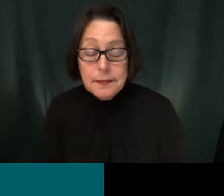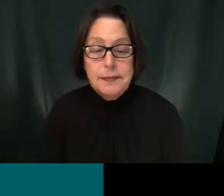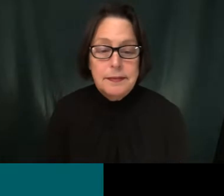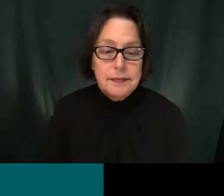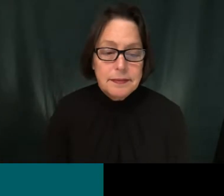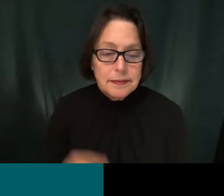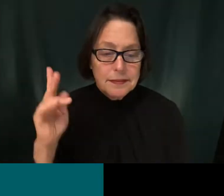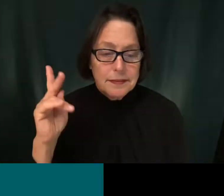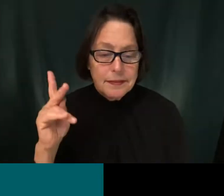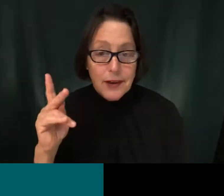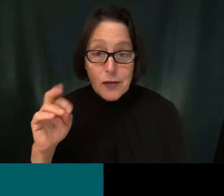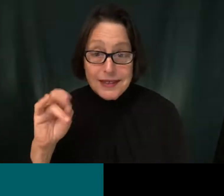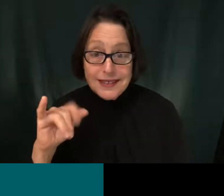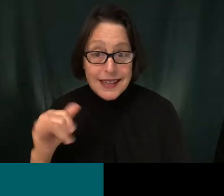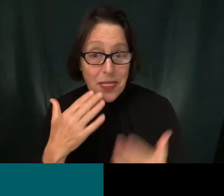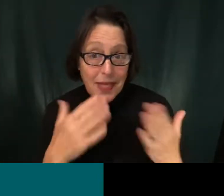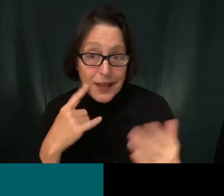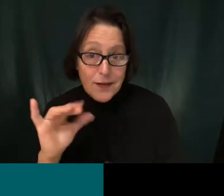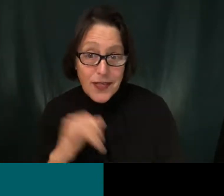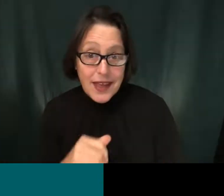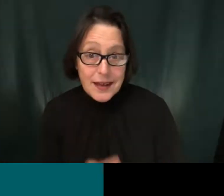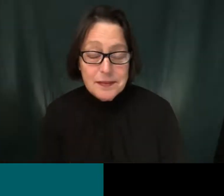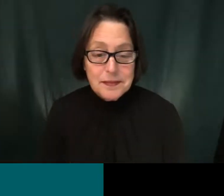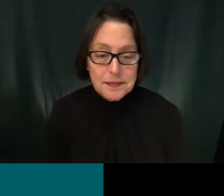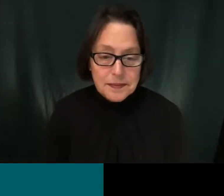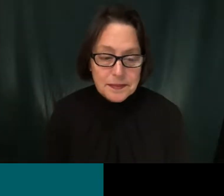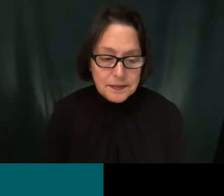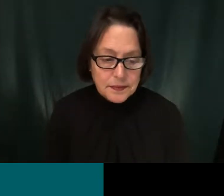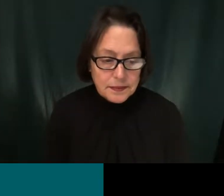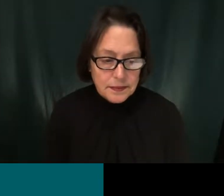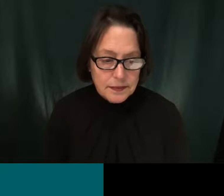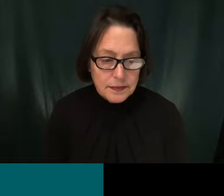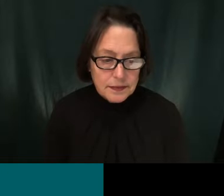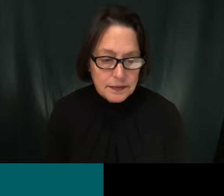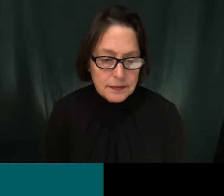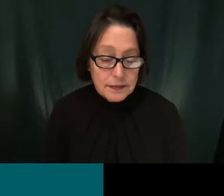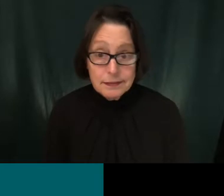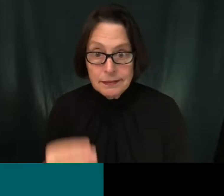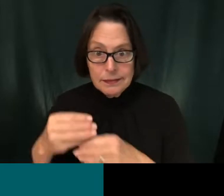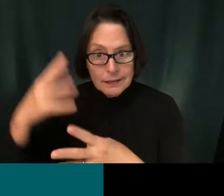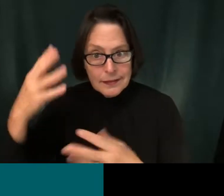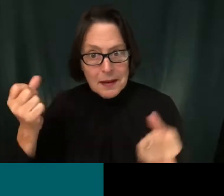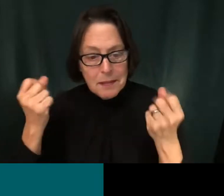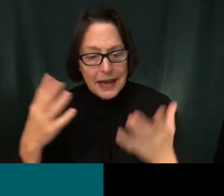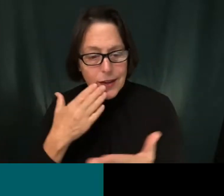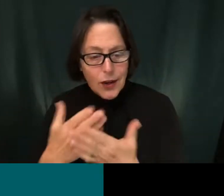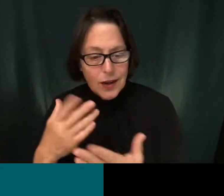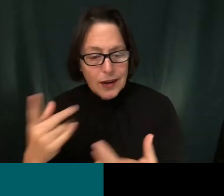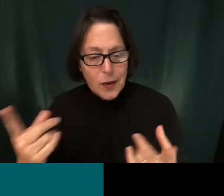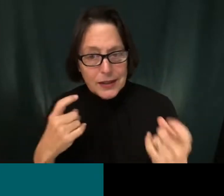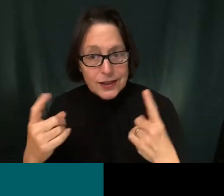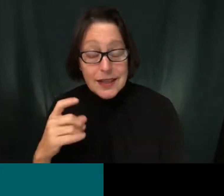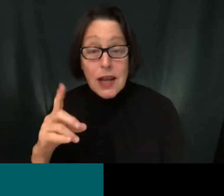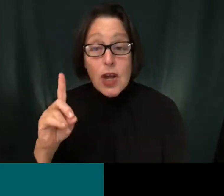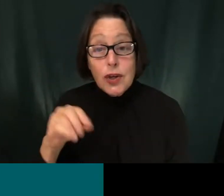Thank you for that. Let's see. We've got a lot of really good questions in here. Do you notice